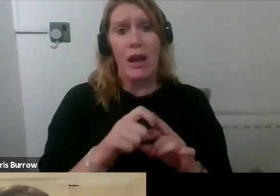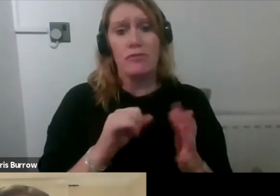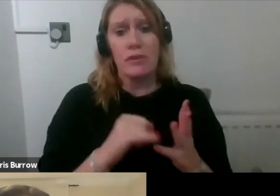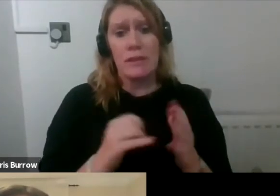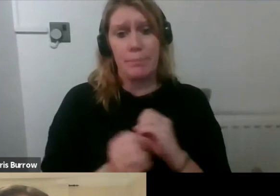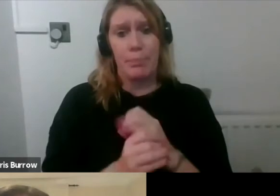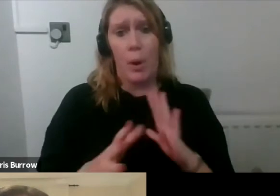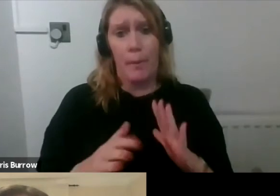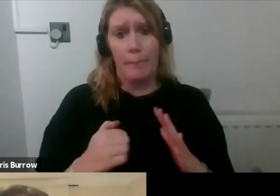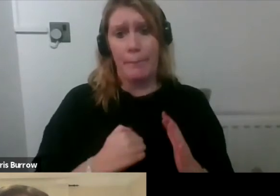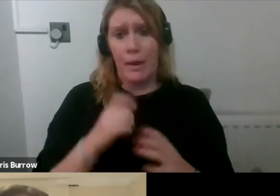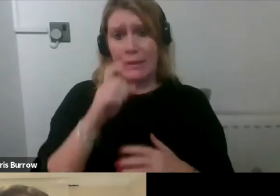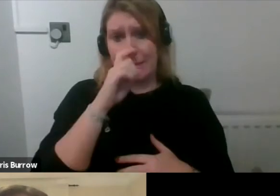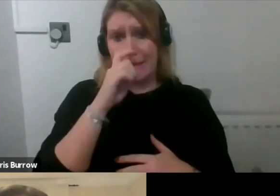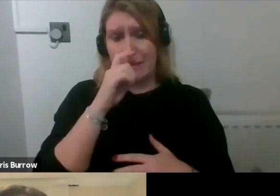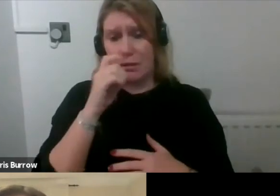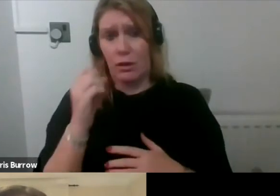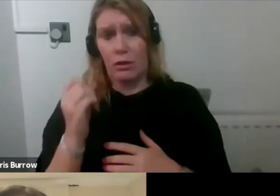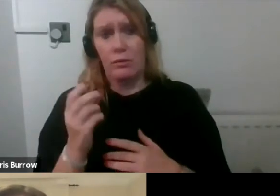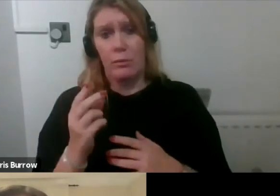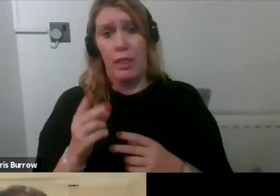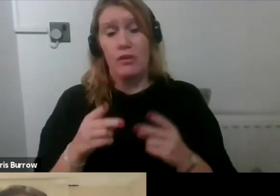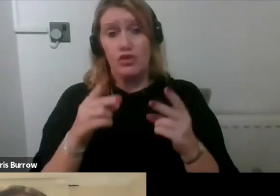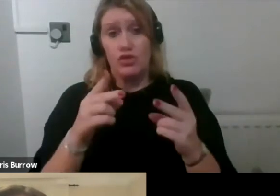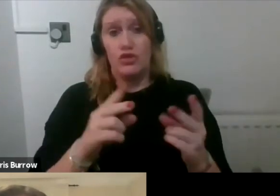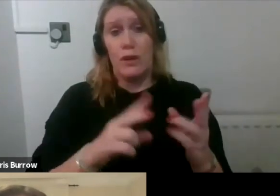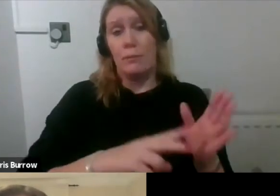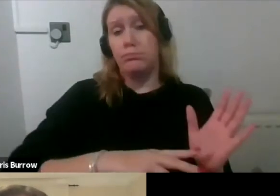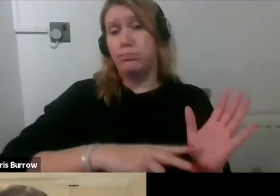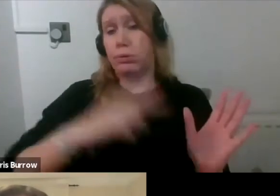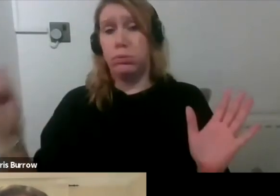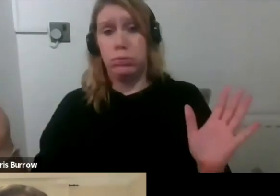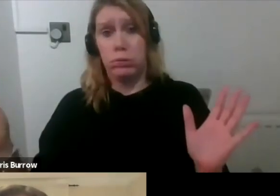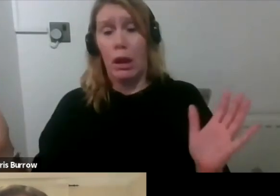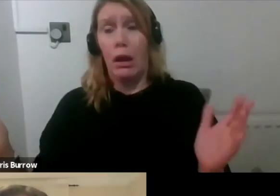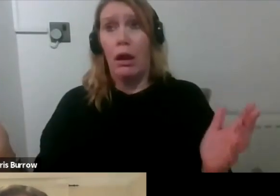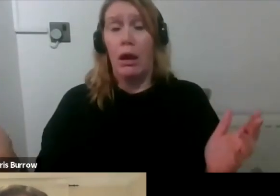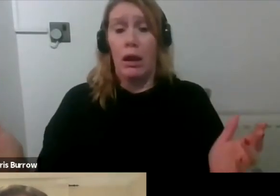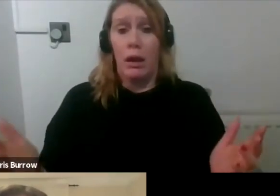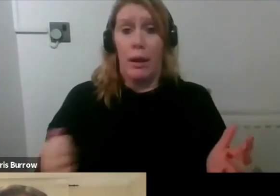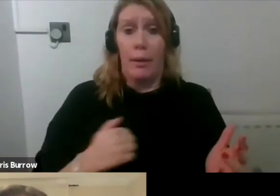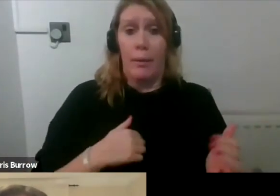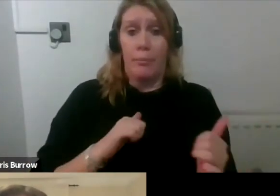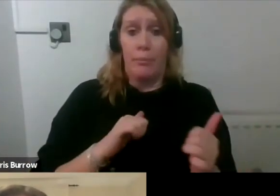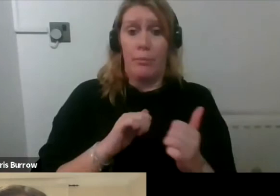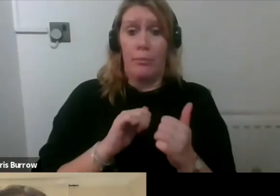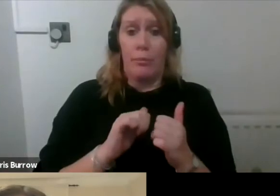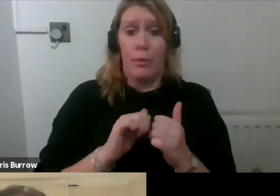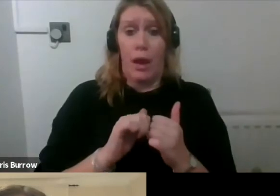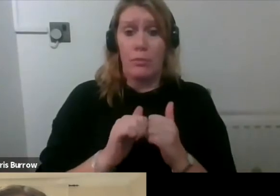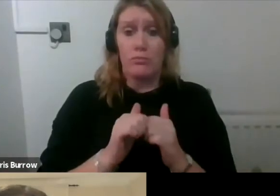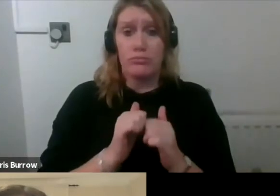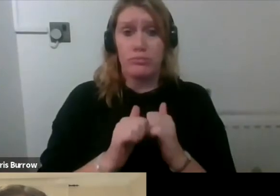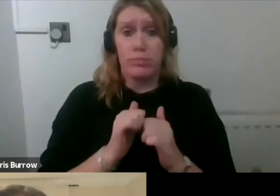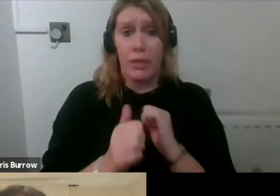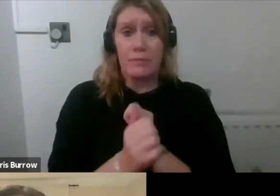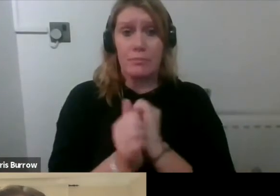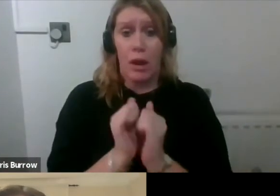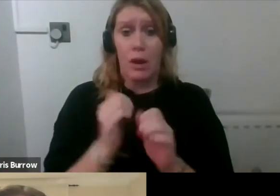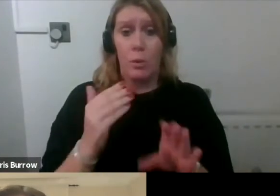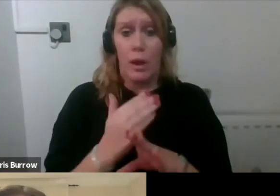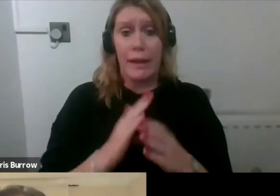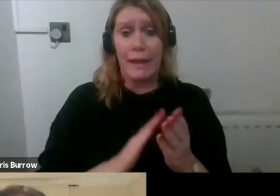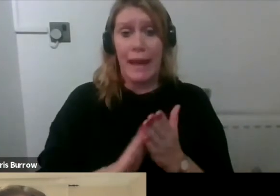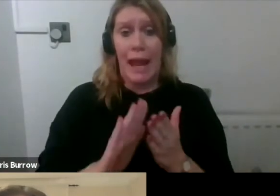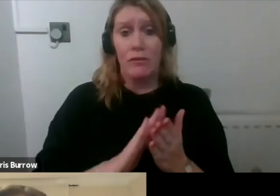road. She got blown down the street. My partner's brother was working in Harrods itself. He kind of got, these